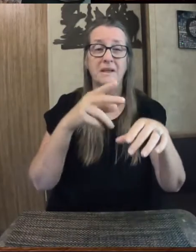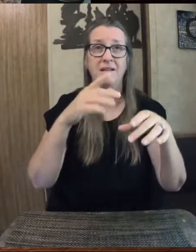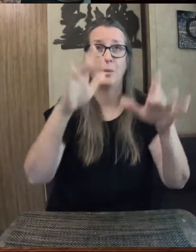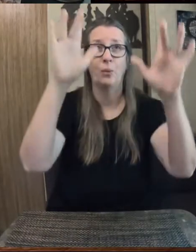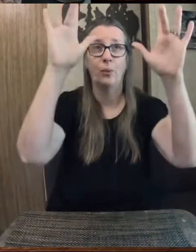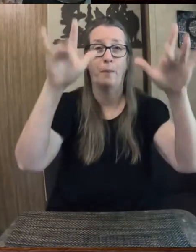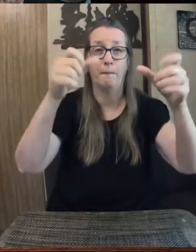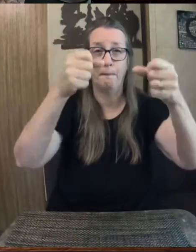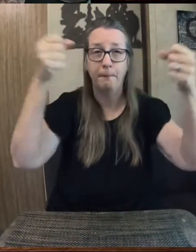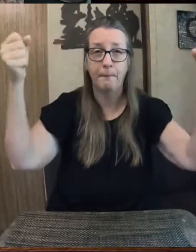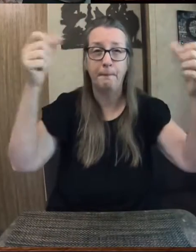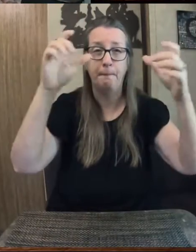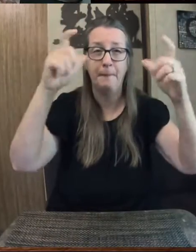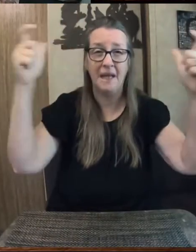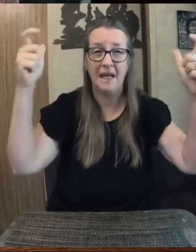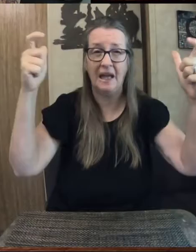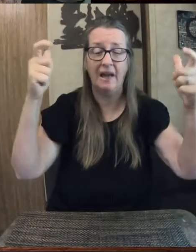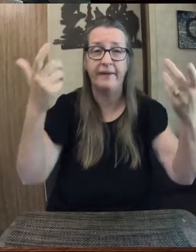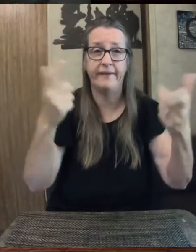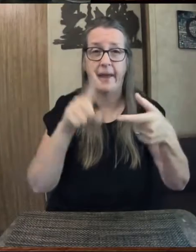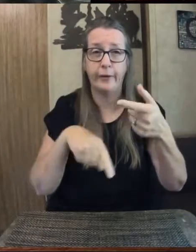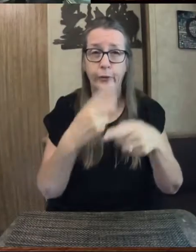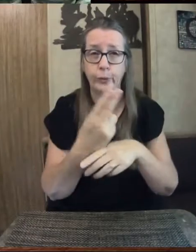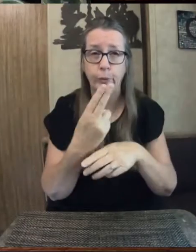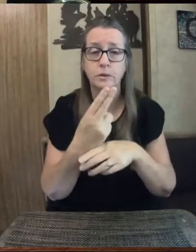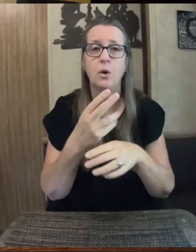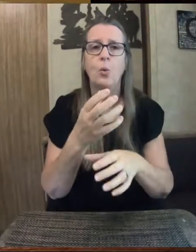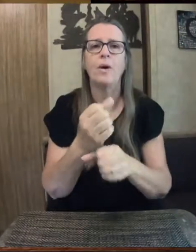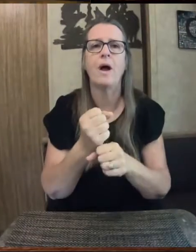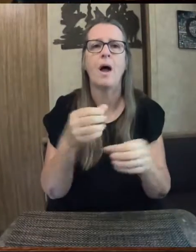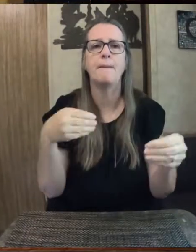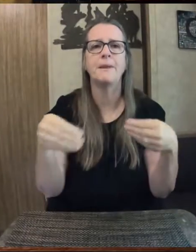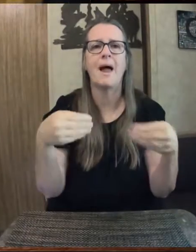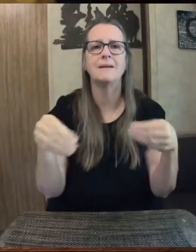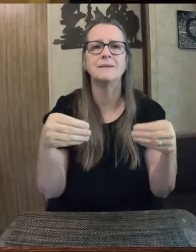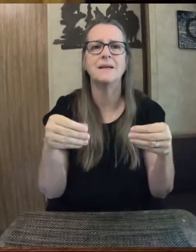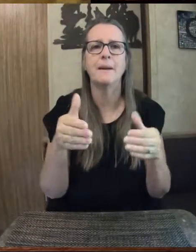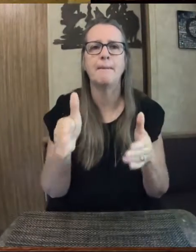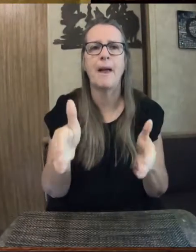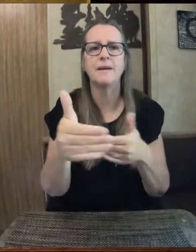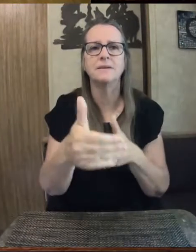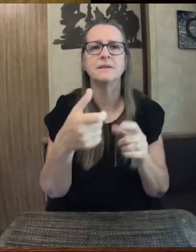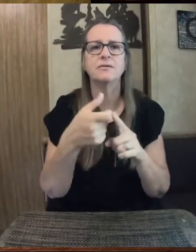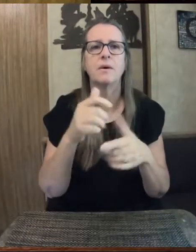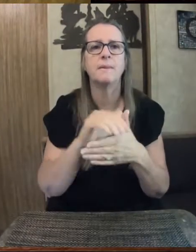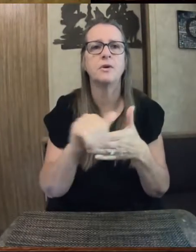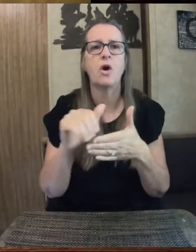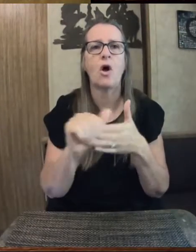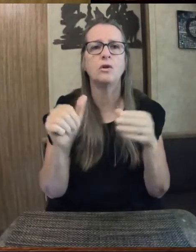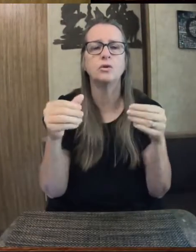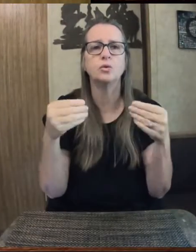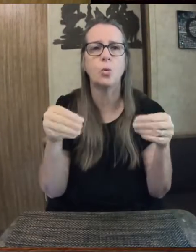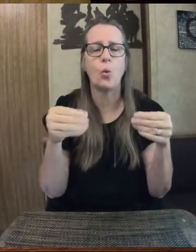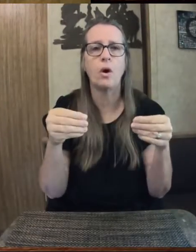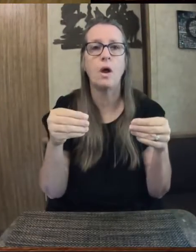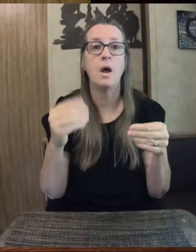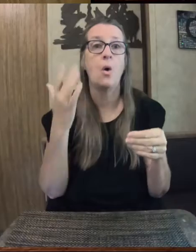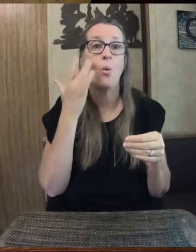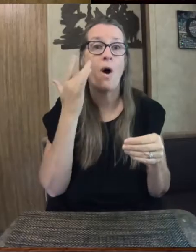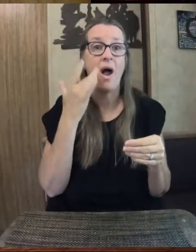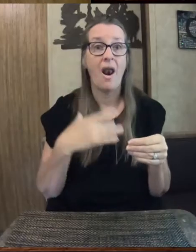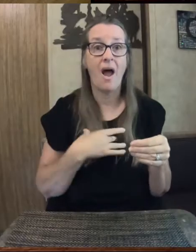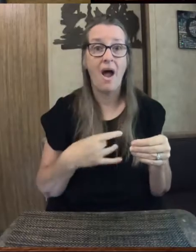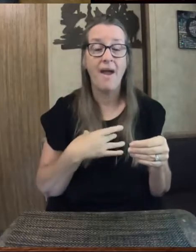and it's totally useless. We got these little plastic baskets from the dollar store, and what we like about